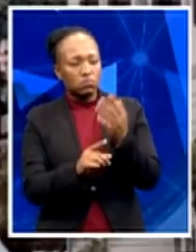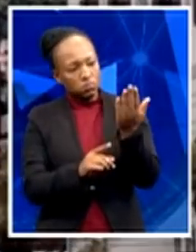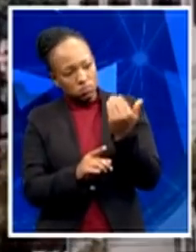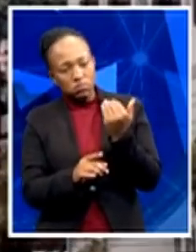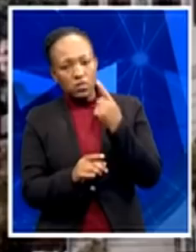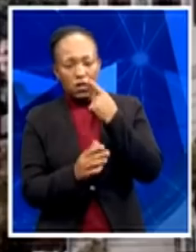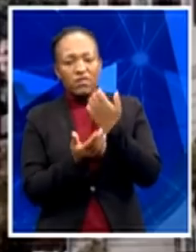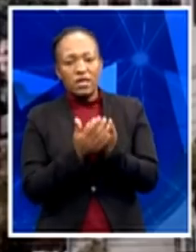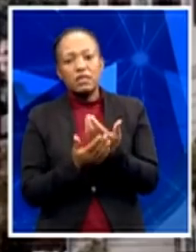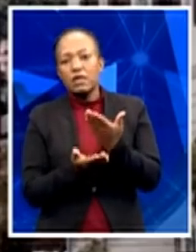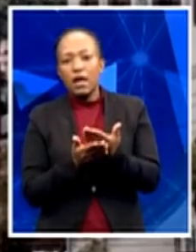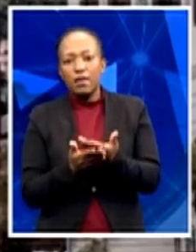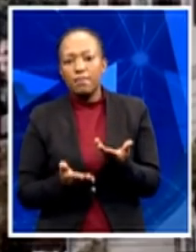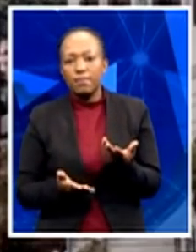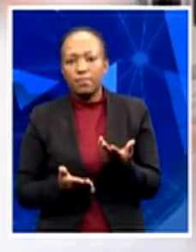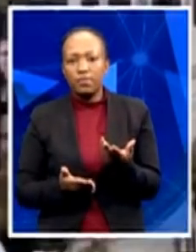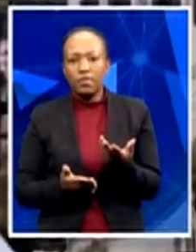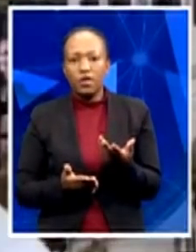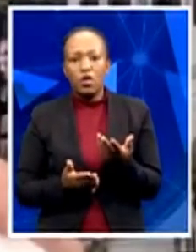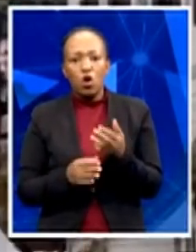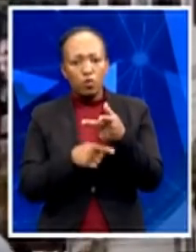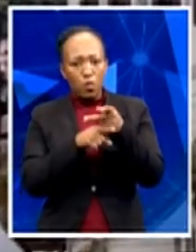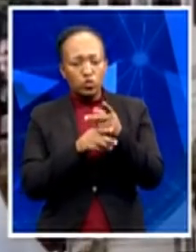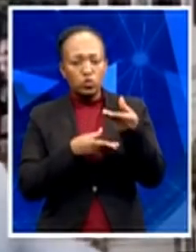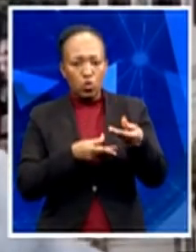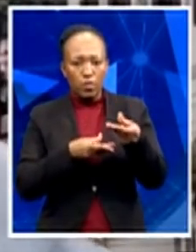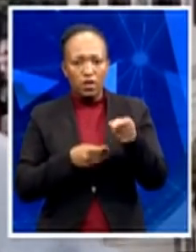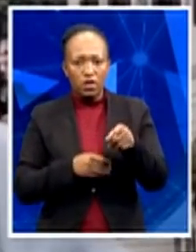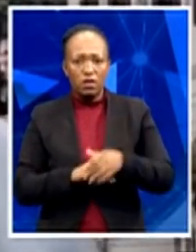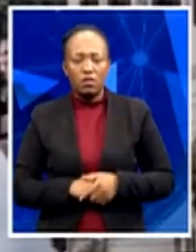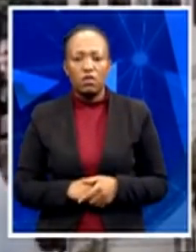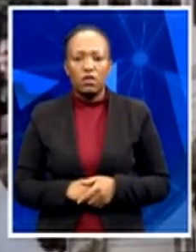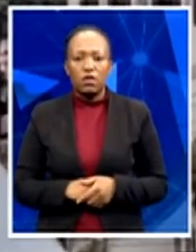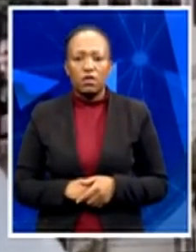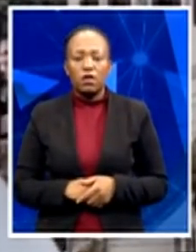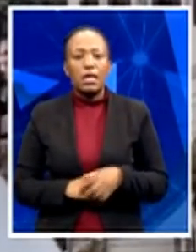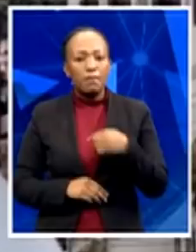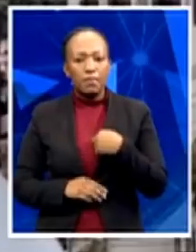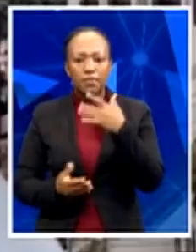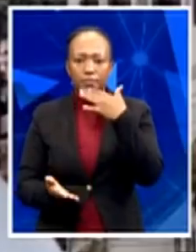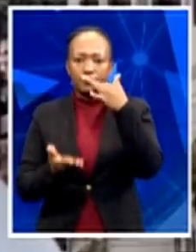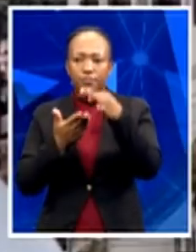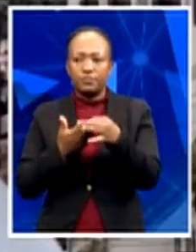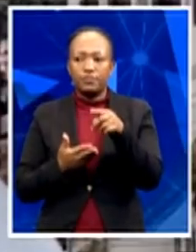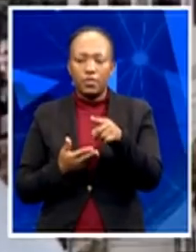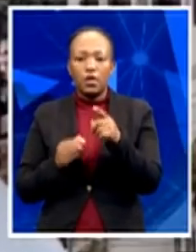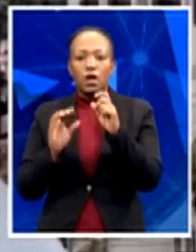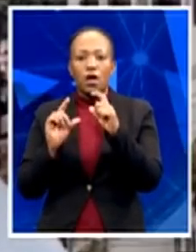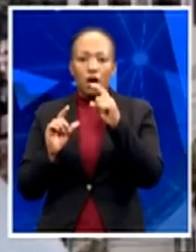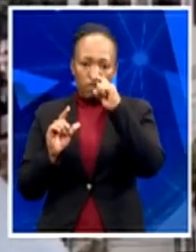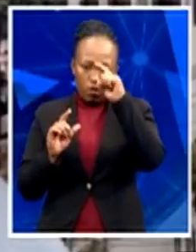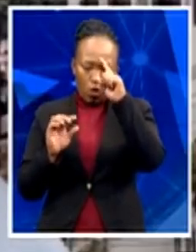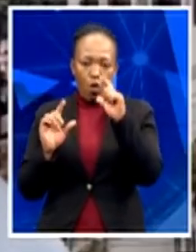produce documents. Therefore, Chairperson, I would like to suggest that this committee must submit a report to the